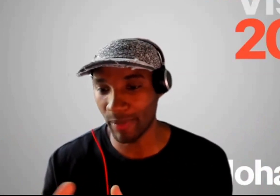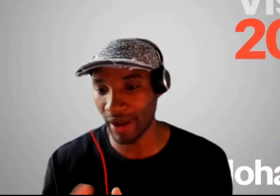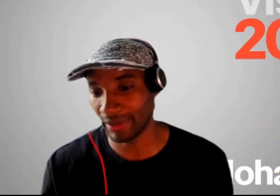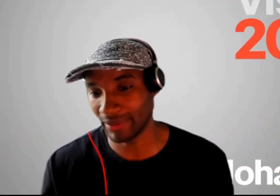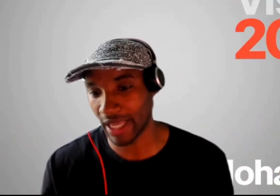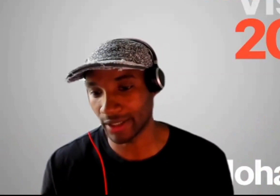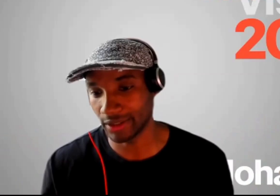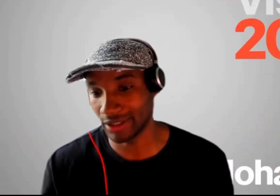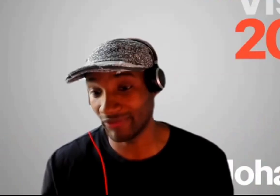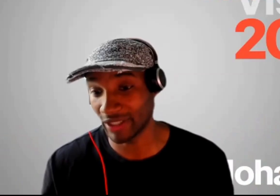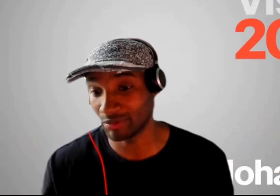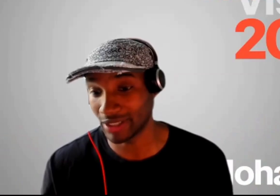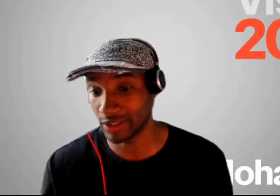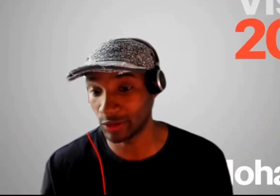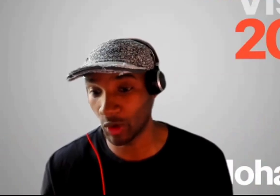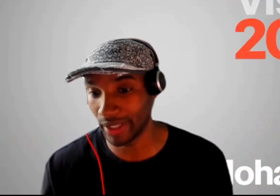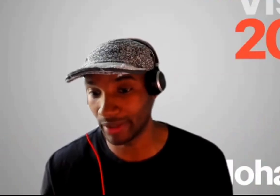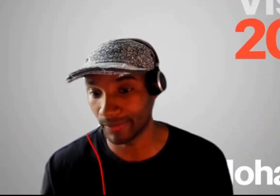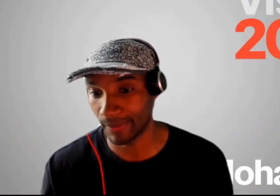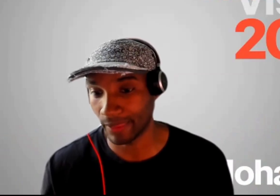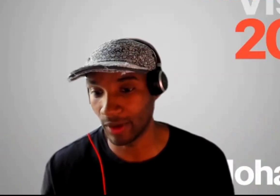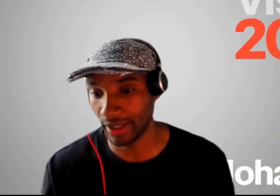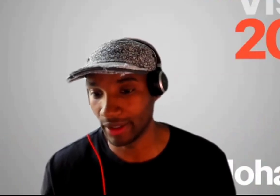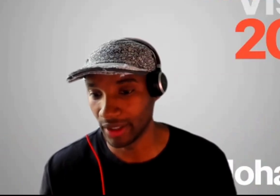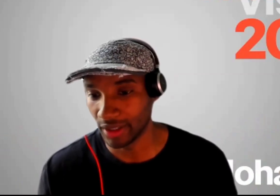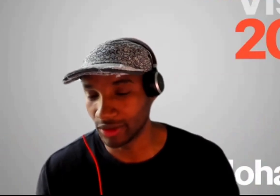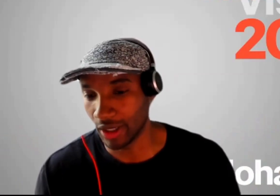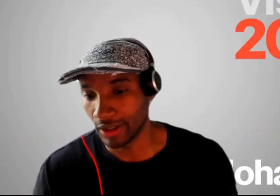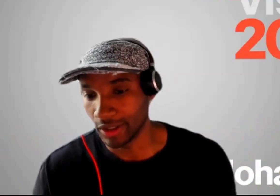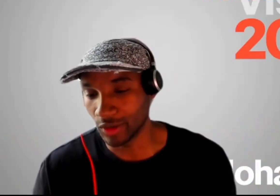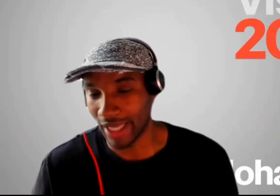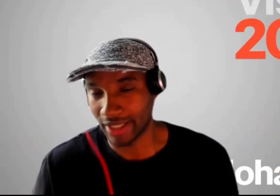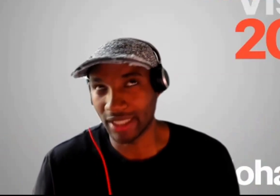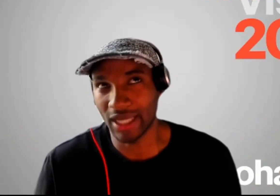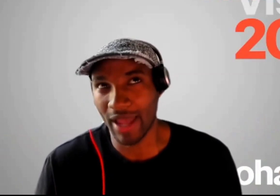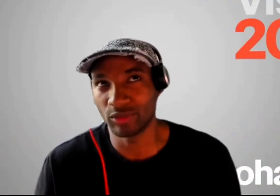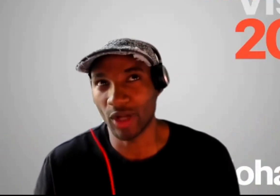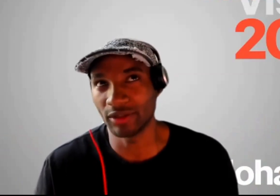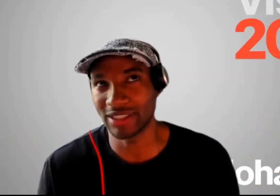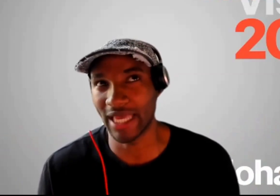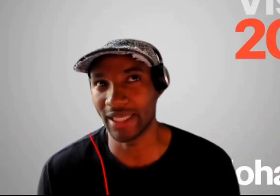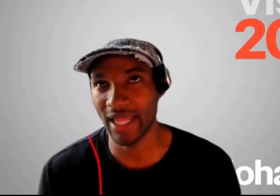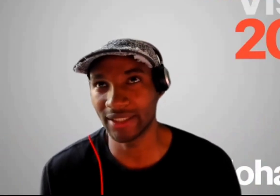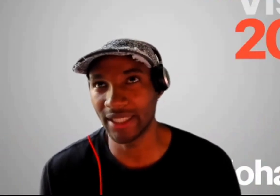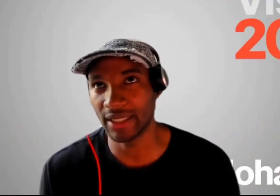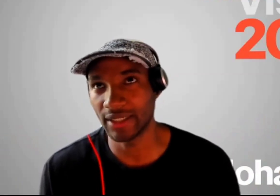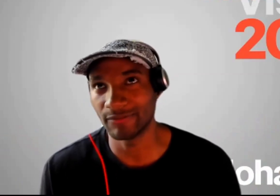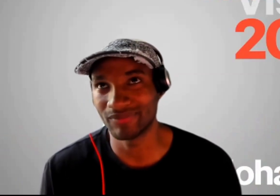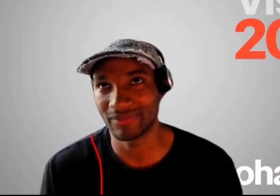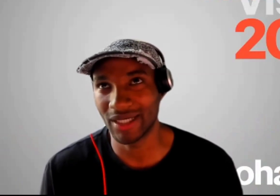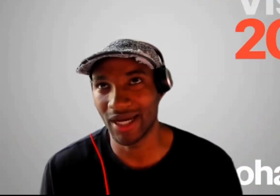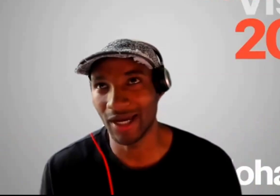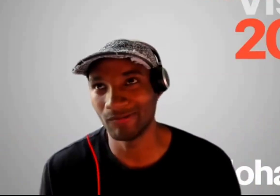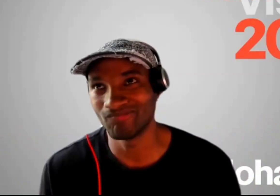try to compare them, it's like the deaf experience is so big, right? So yeah, that's how I'm trying to say it. Like